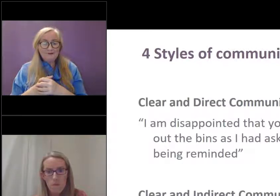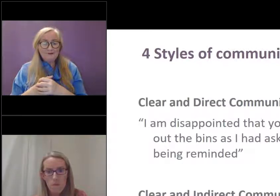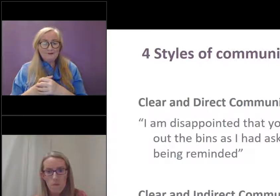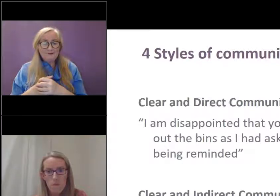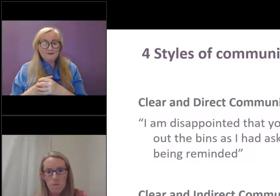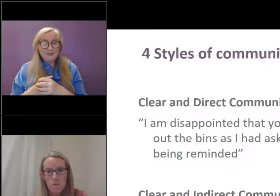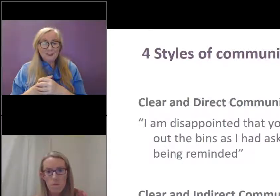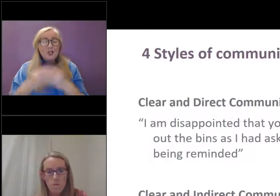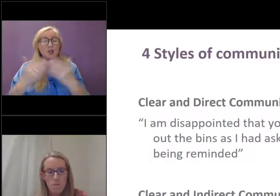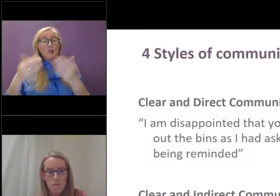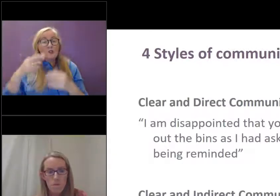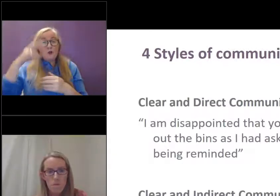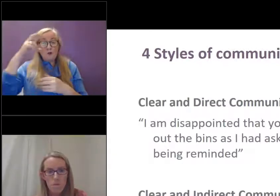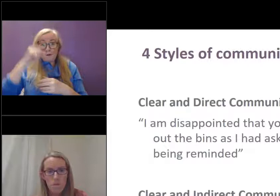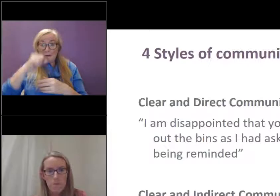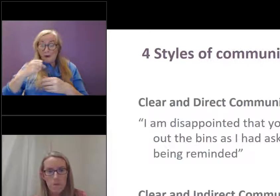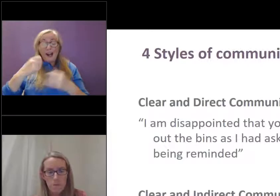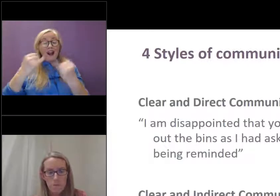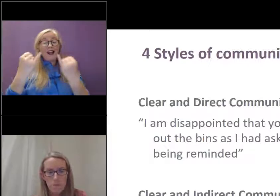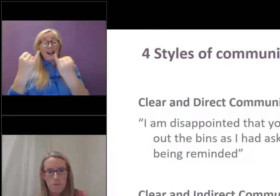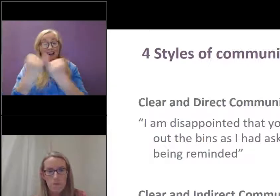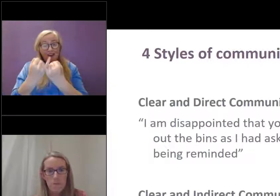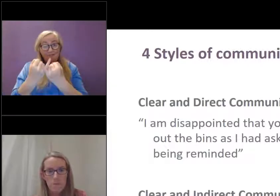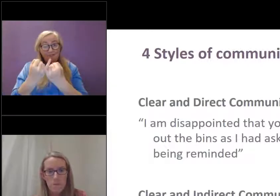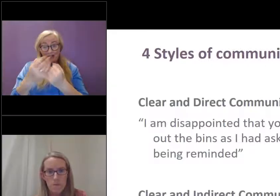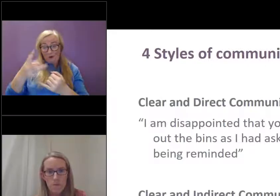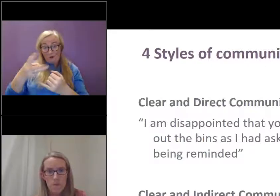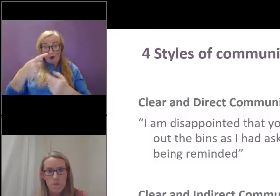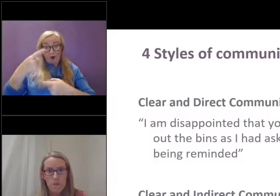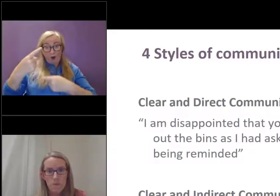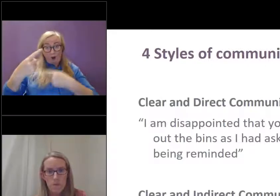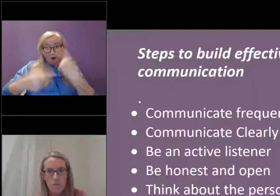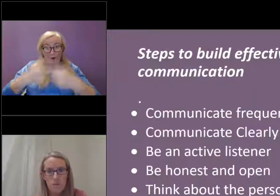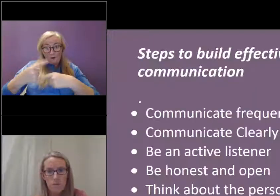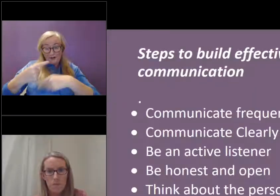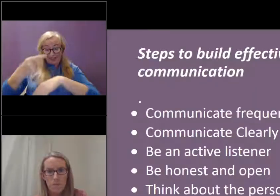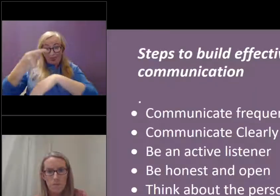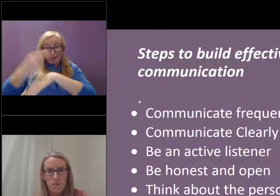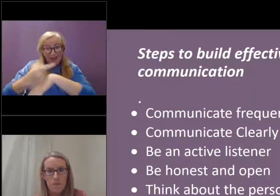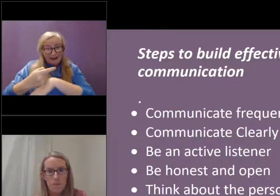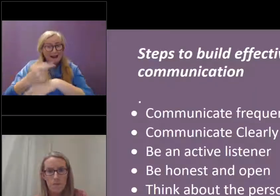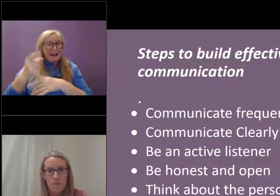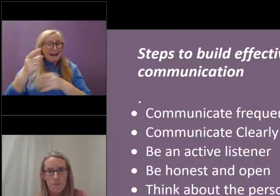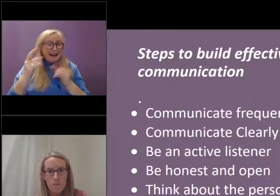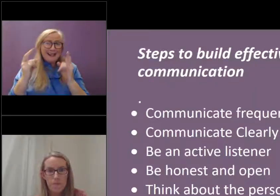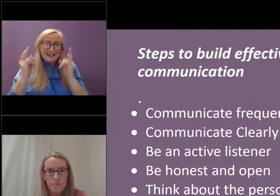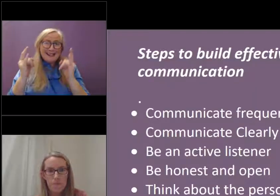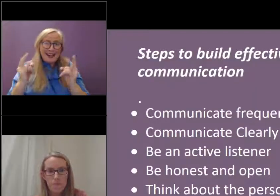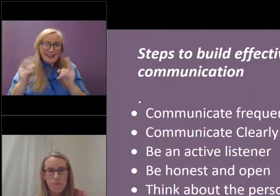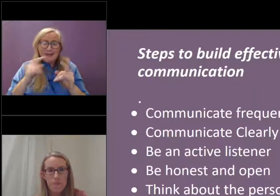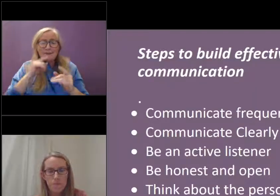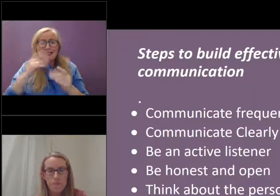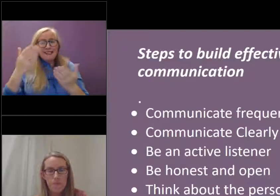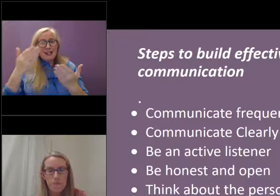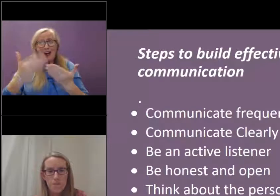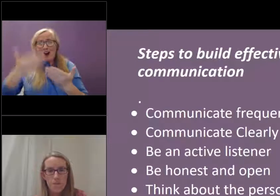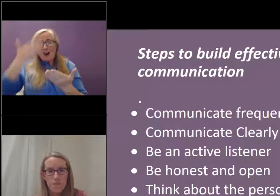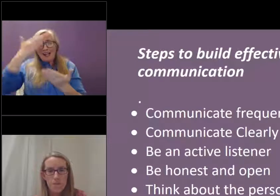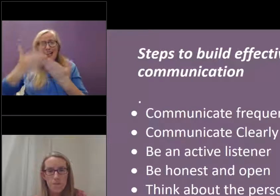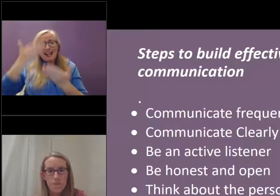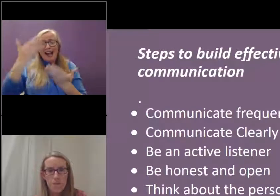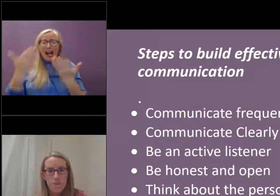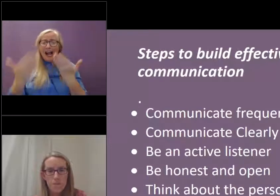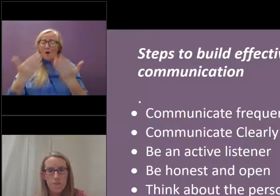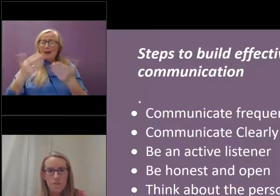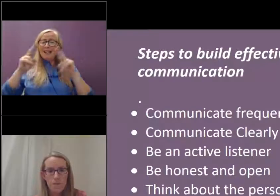to remember conflict is always going to be there. It is healthy, and it's in a safe place when it's at home, where young people can learn how to manage and communicate